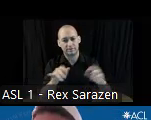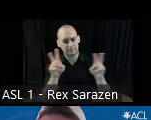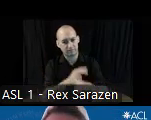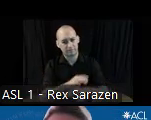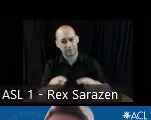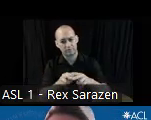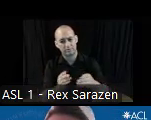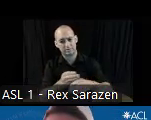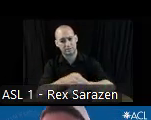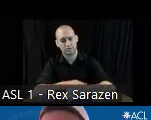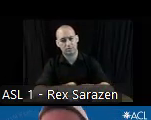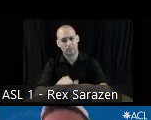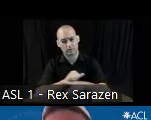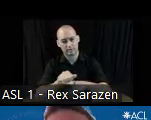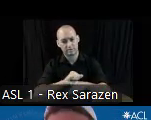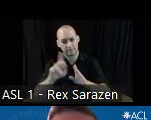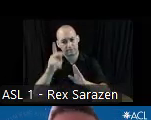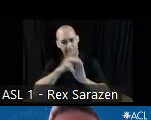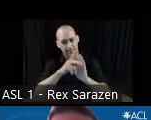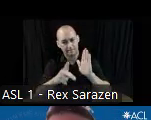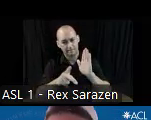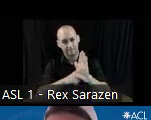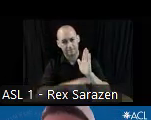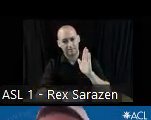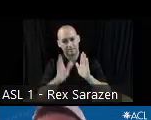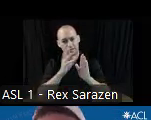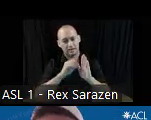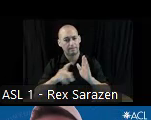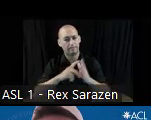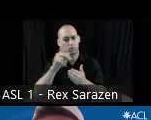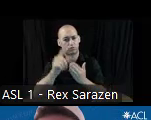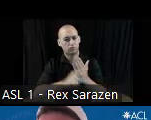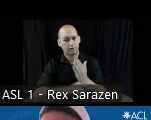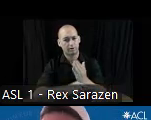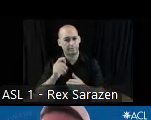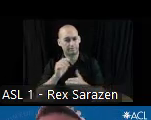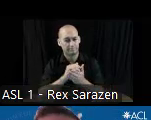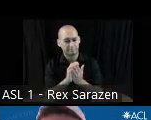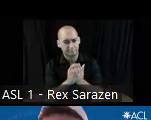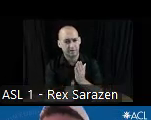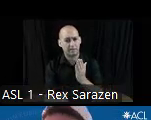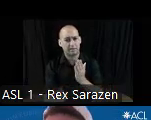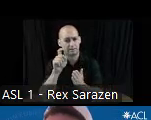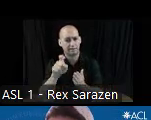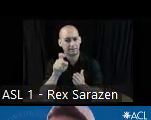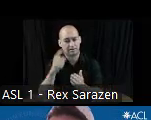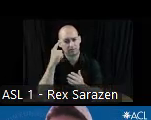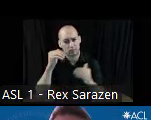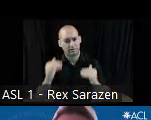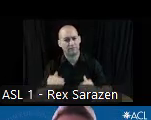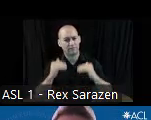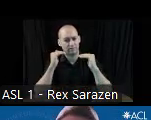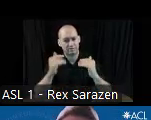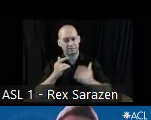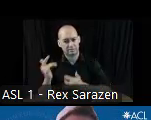of practice, policy, and programmatic expertise needed to advance really